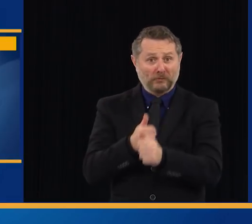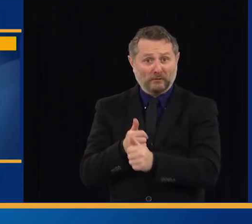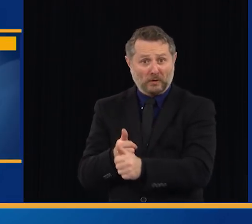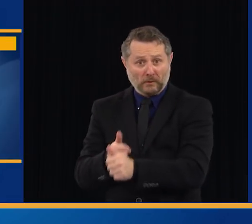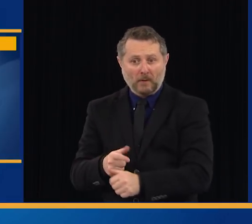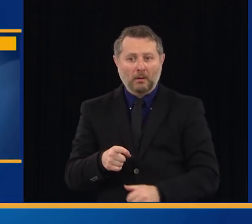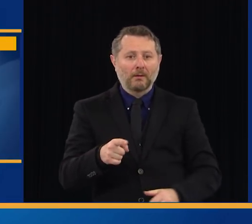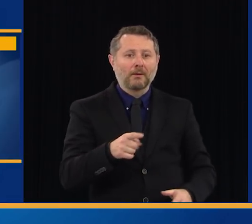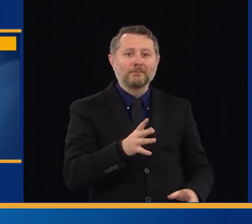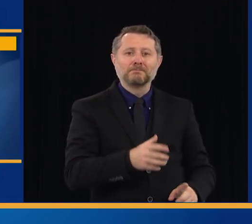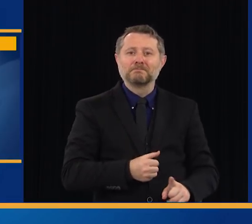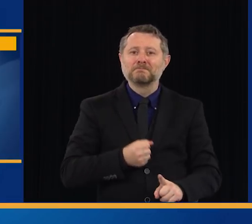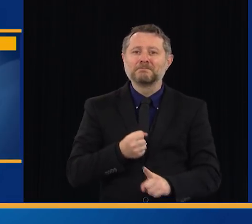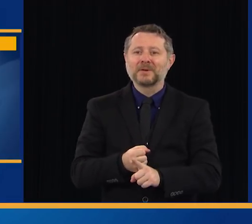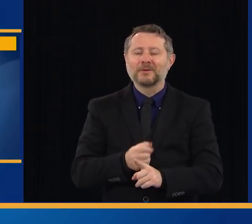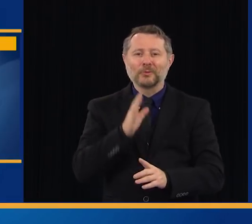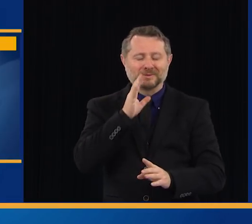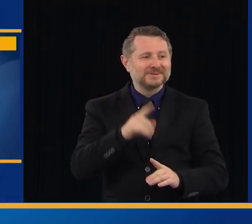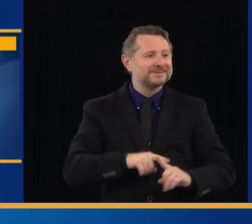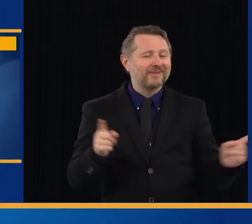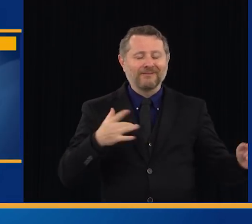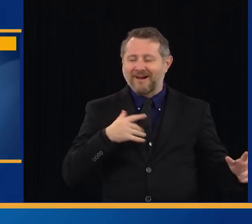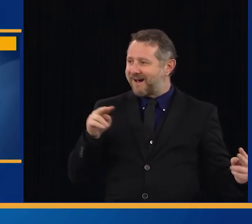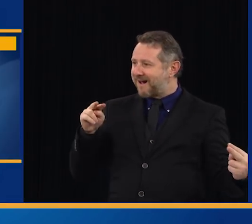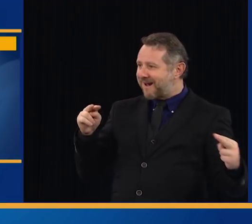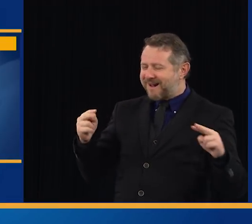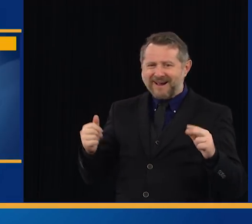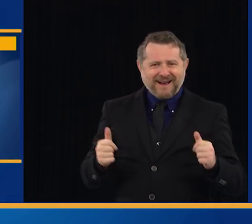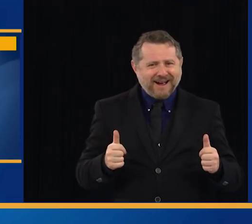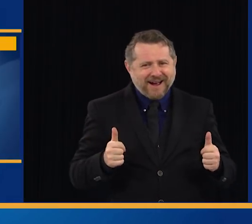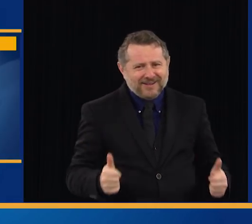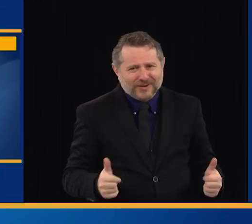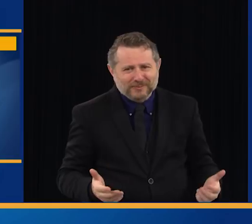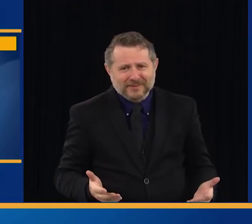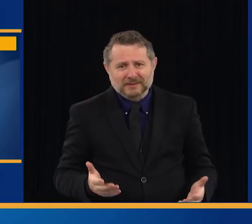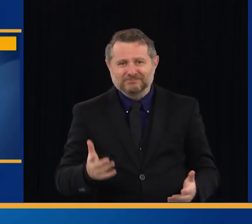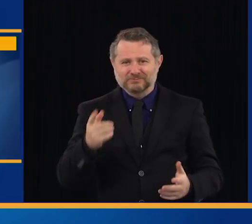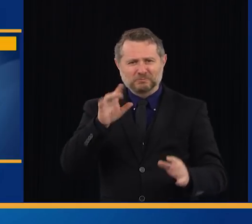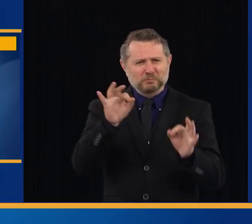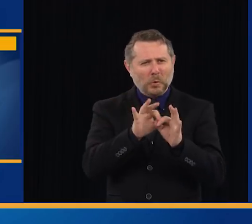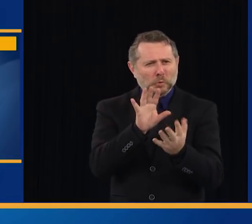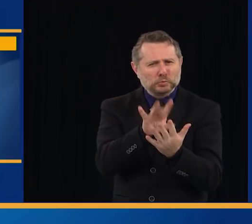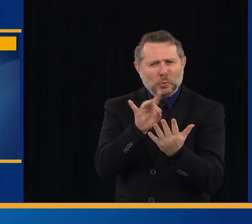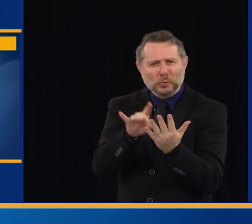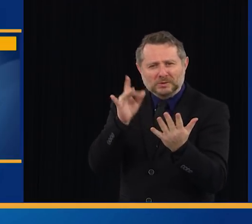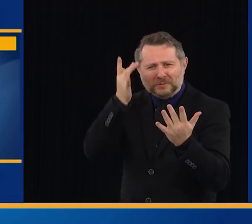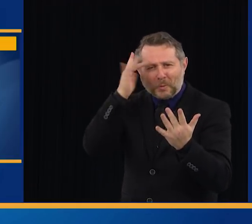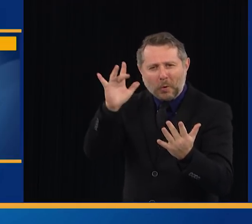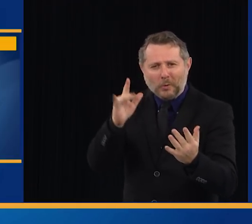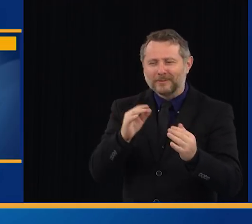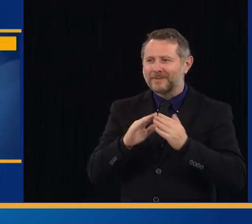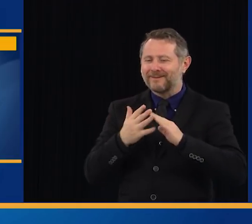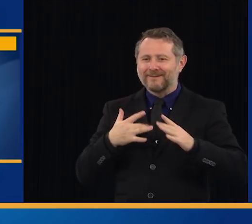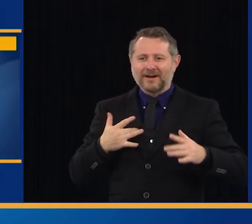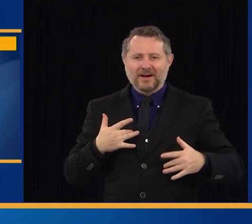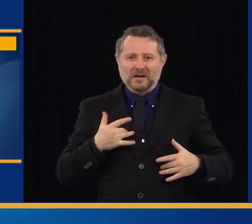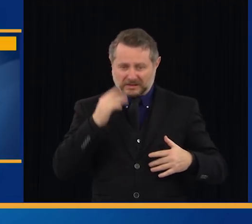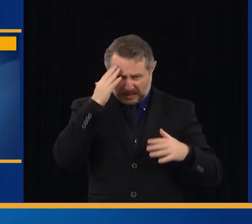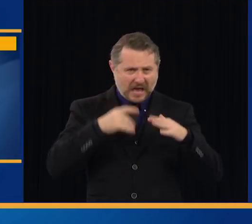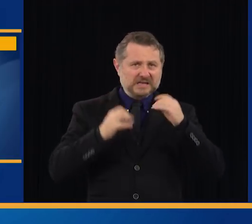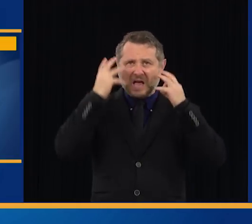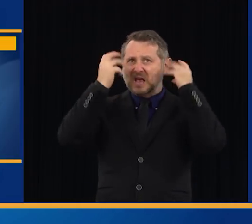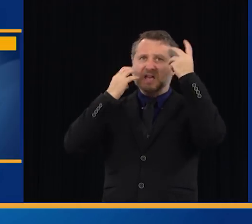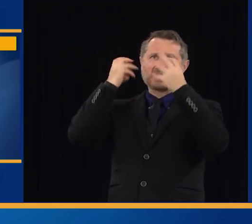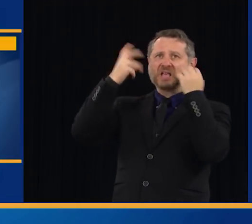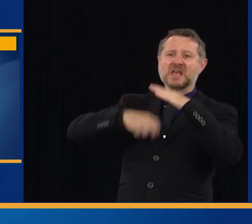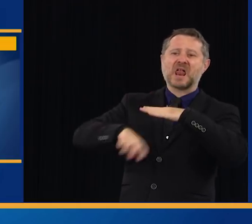And it is making smart choices. I want to get out of the house. I'm going crazy. I need to do this. I need to do this. I know,